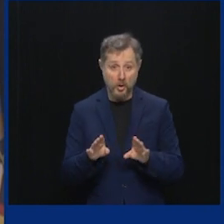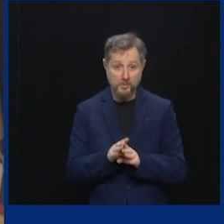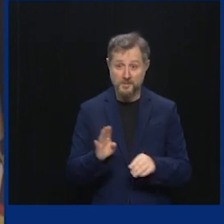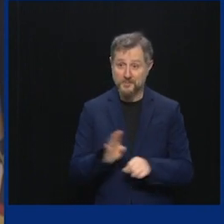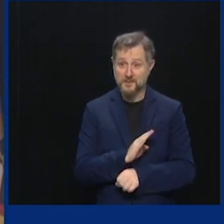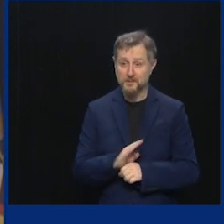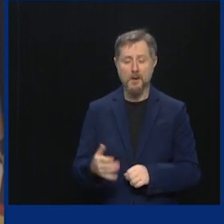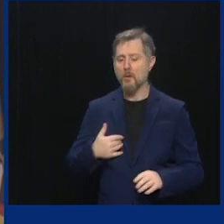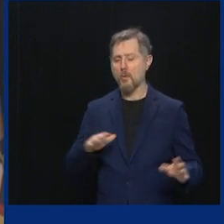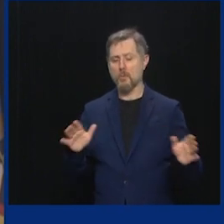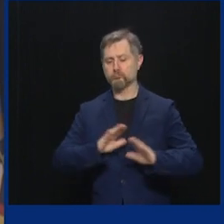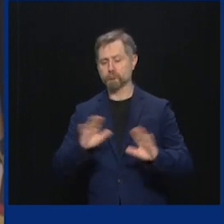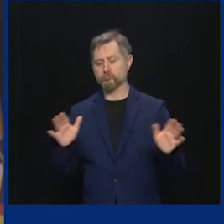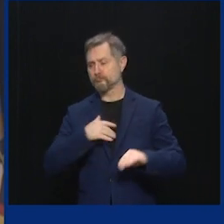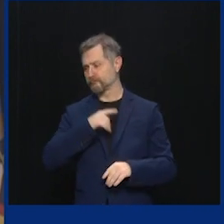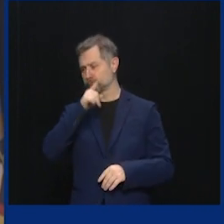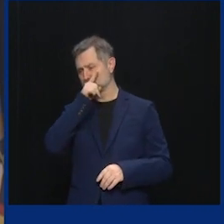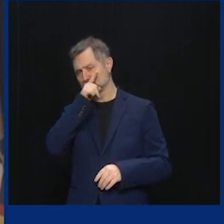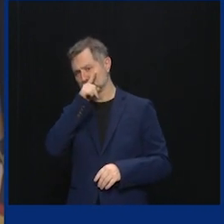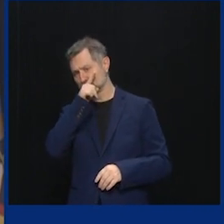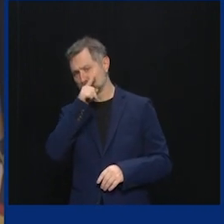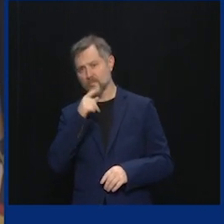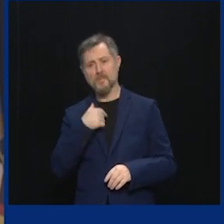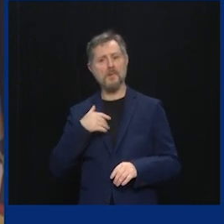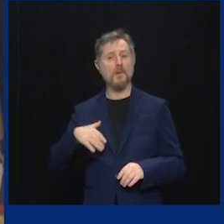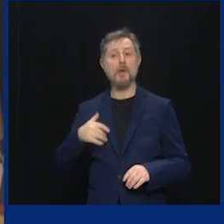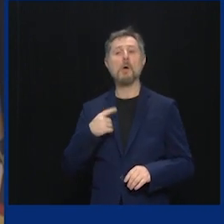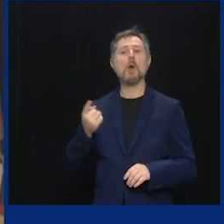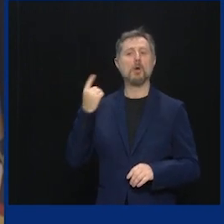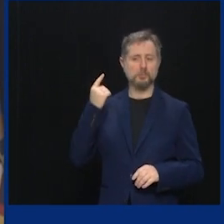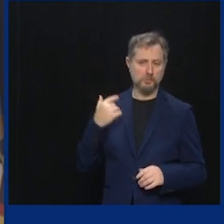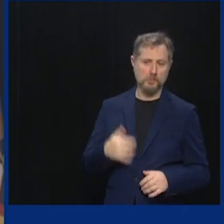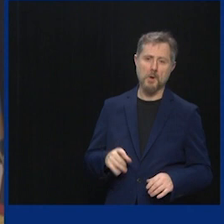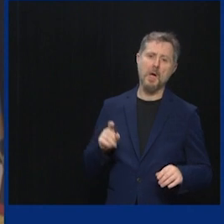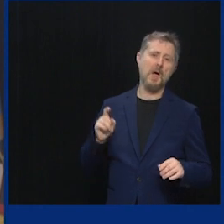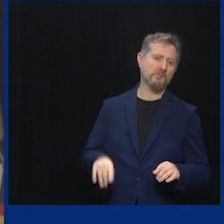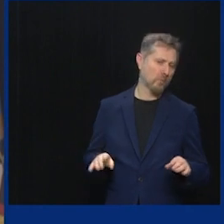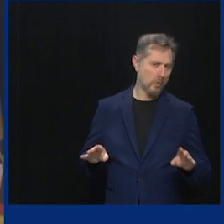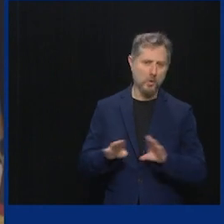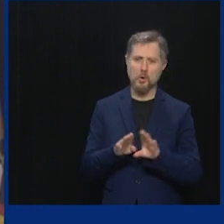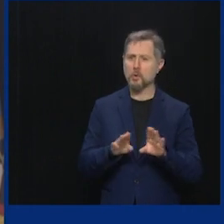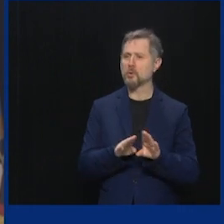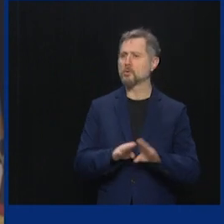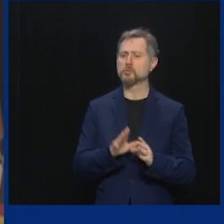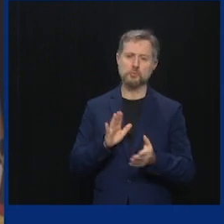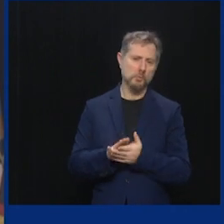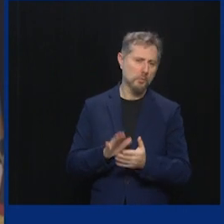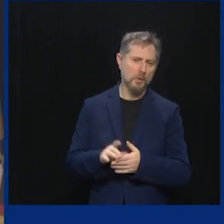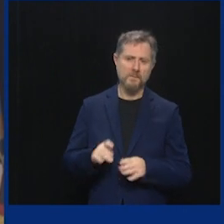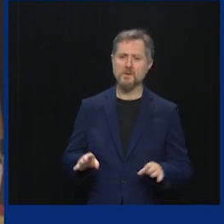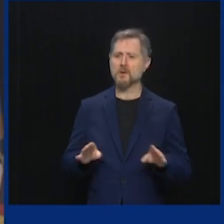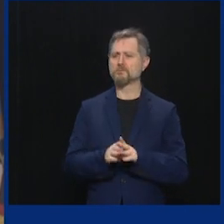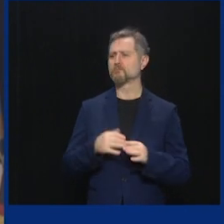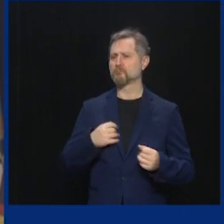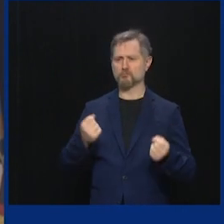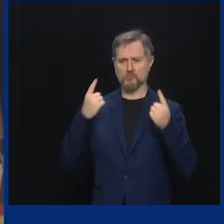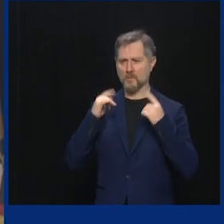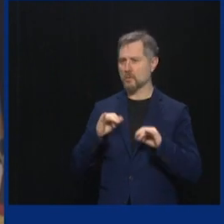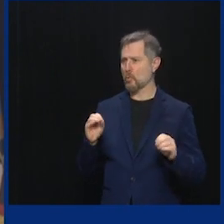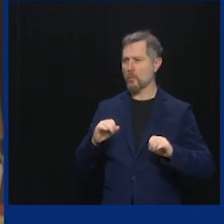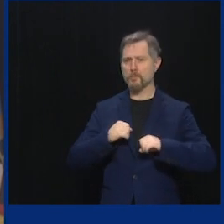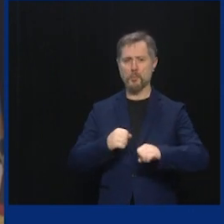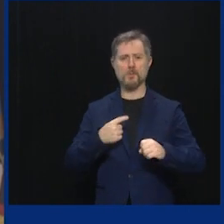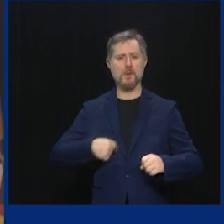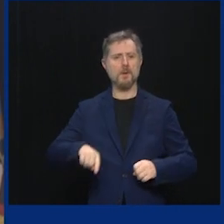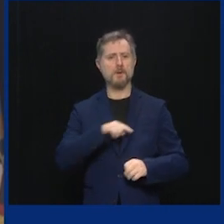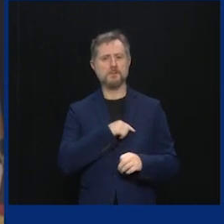reinstituting the harsh measures that were needed at a time when we did not have any defenses. We had no defenses. We